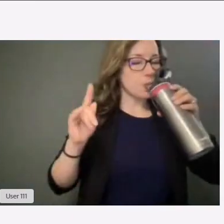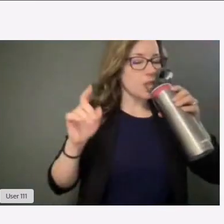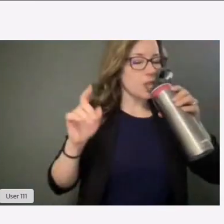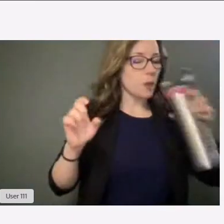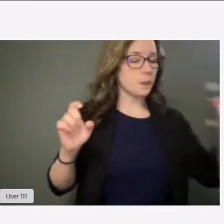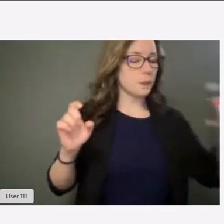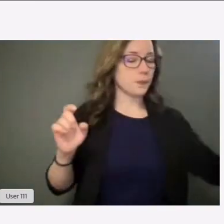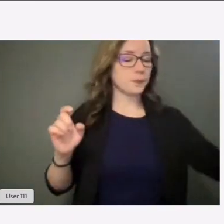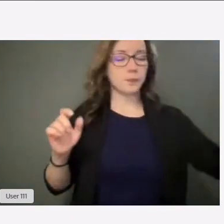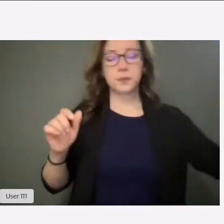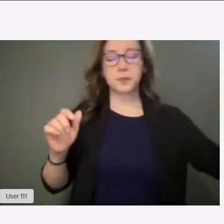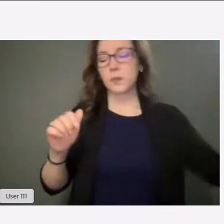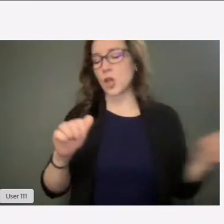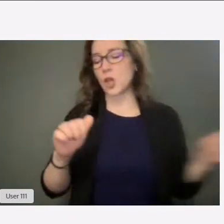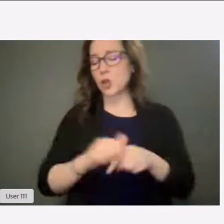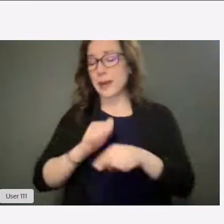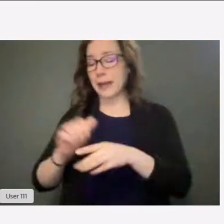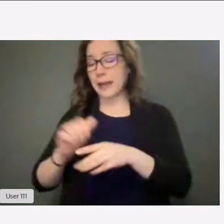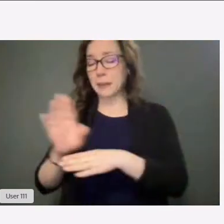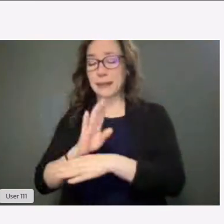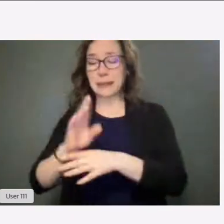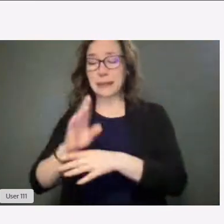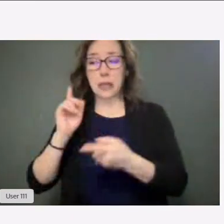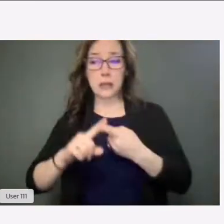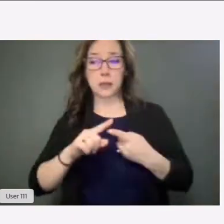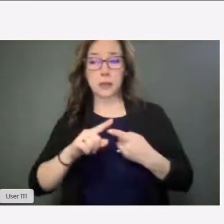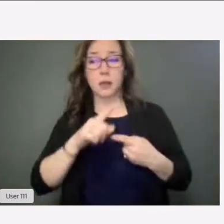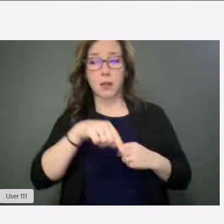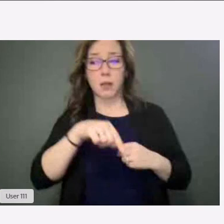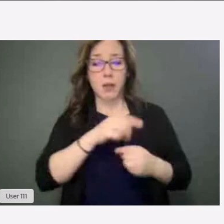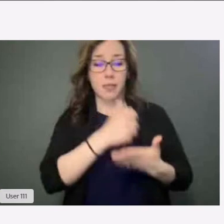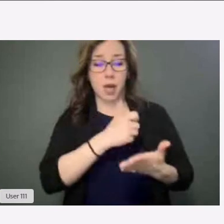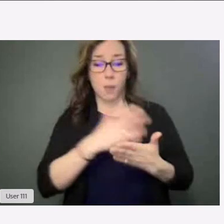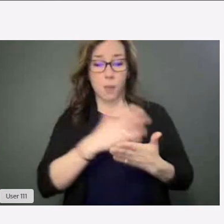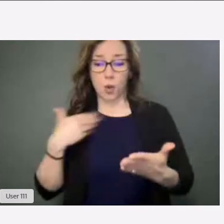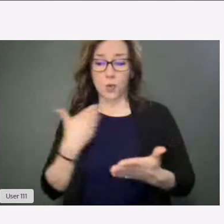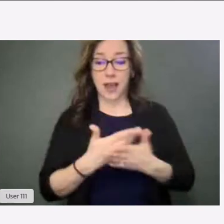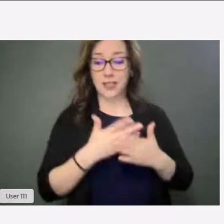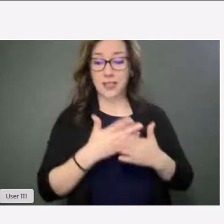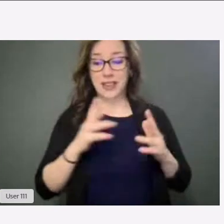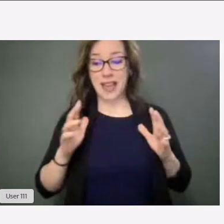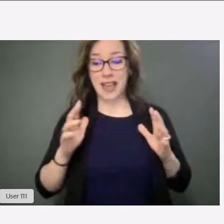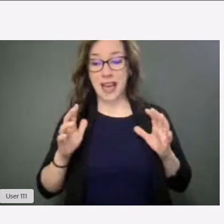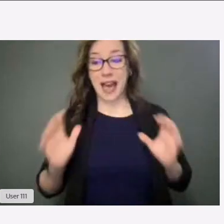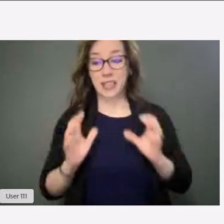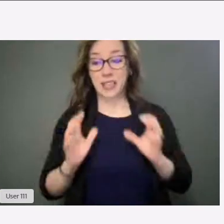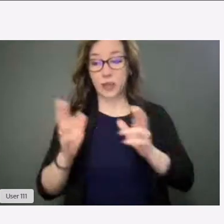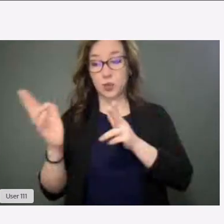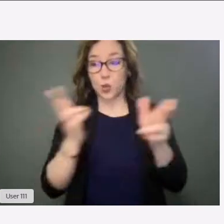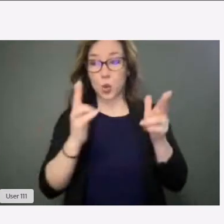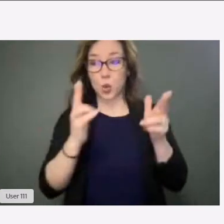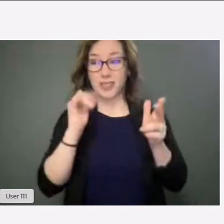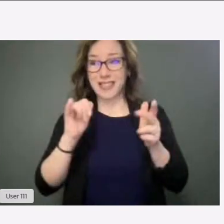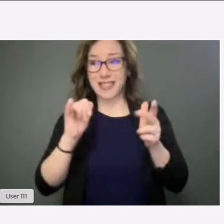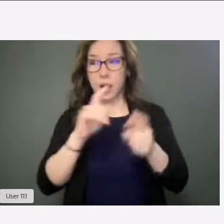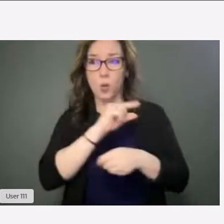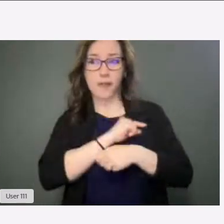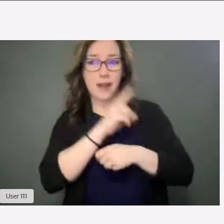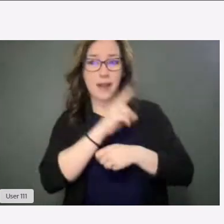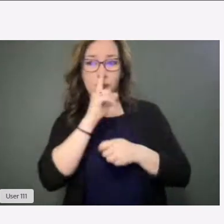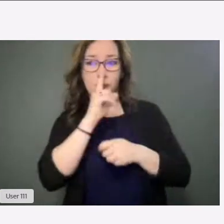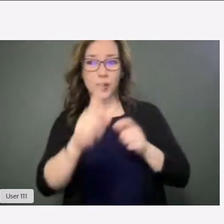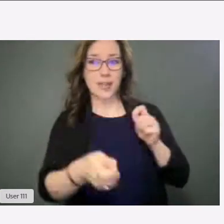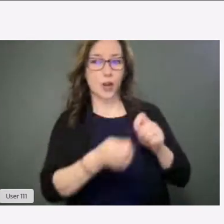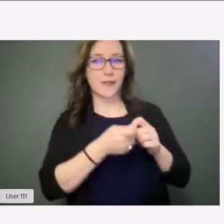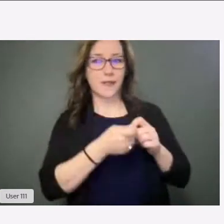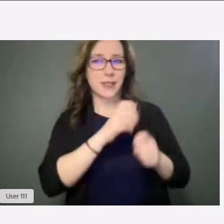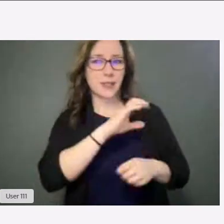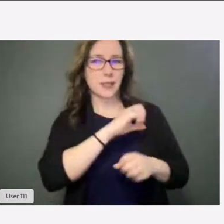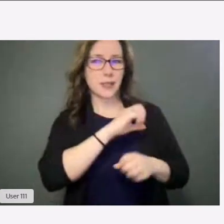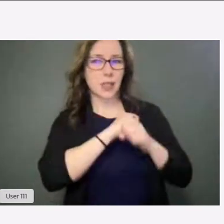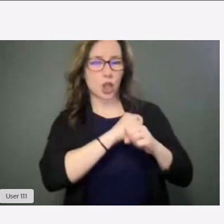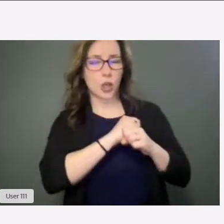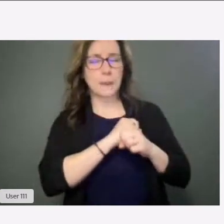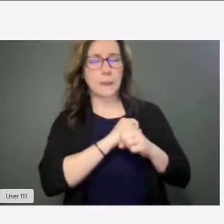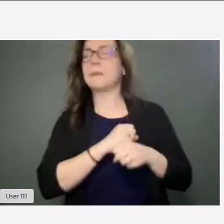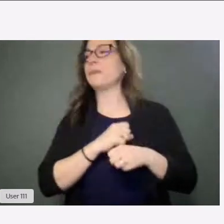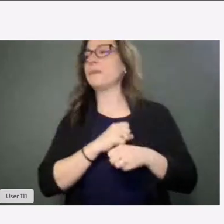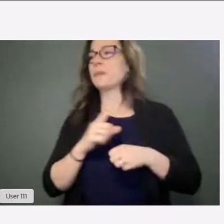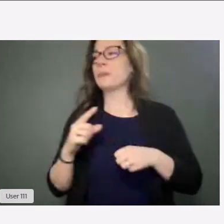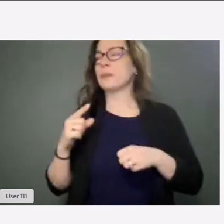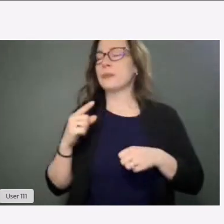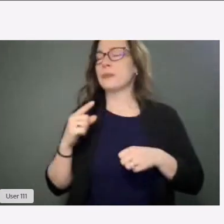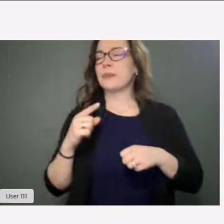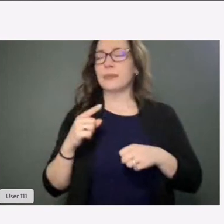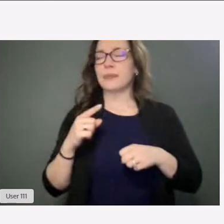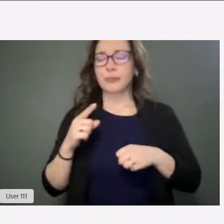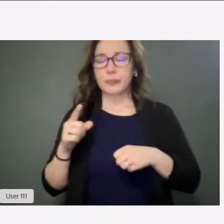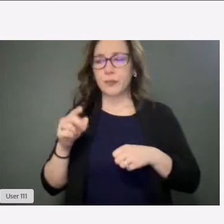Stoll. Would training businesses on Until Help Arrives and active shooter training qualify as terrorist security? So I think what they're asking here, Ginny,